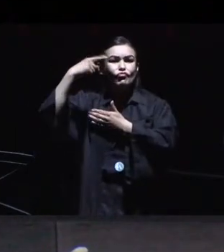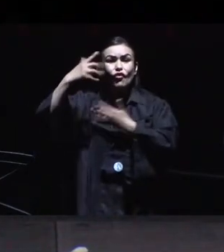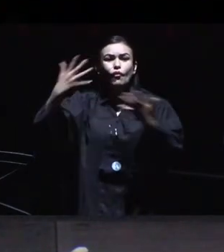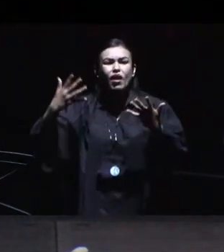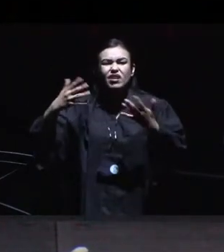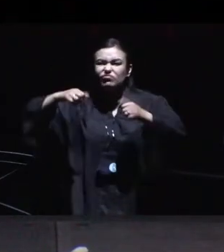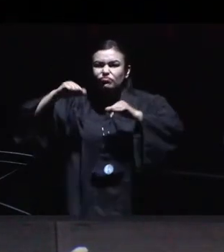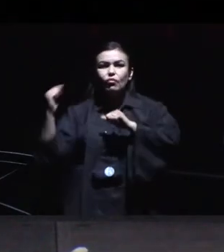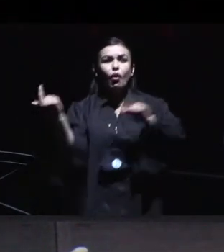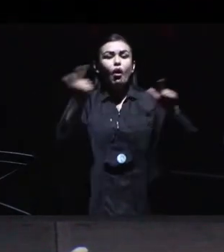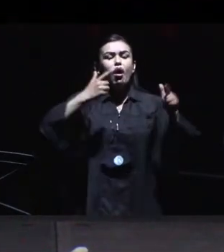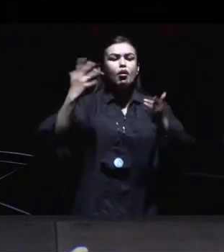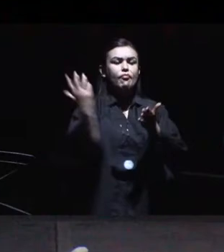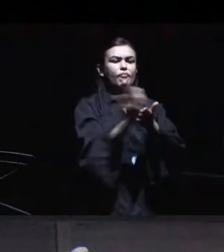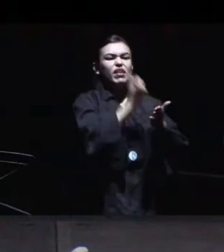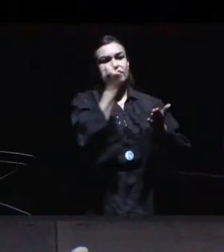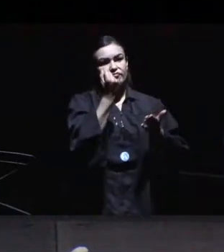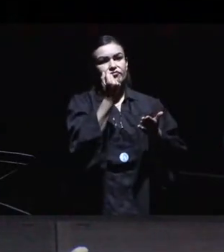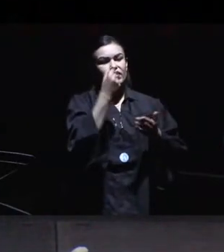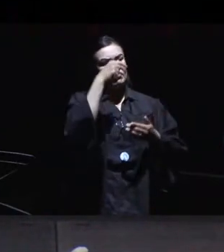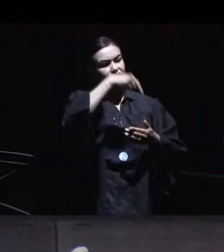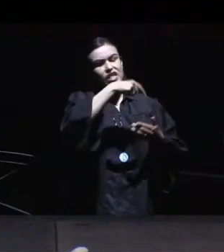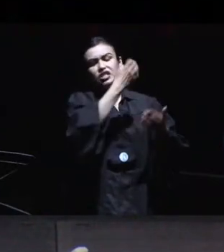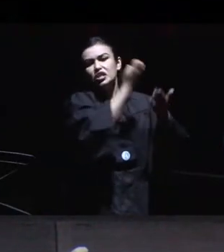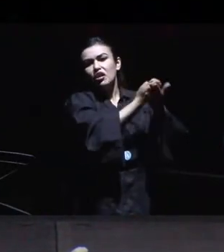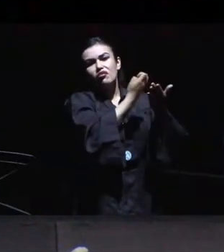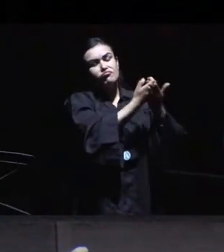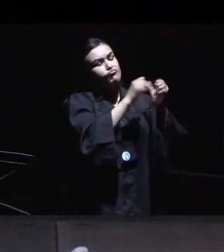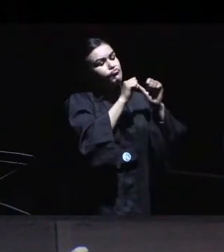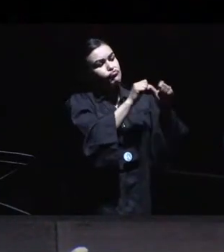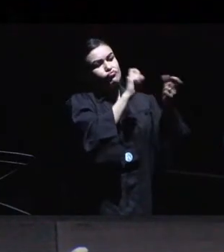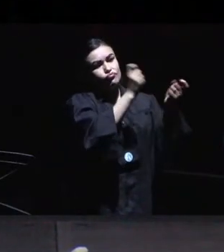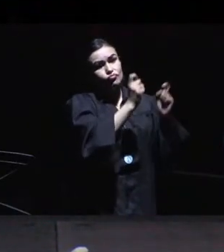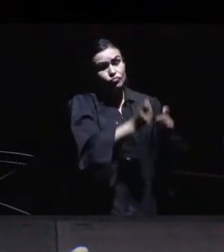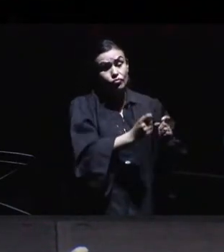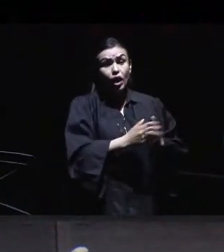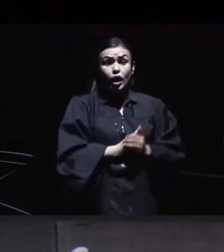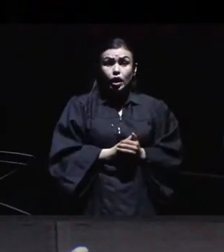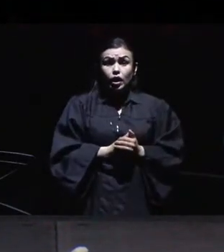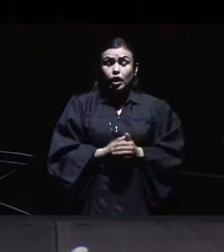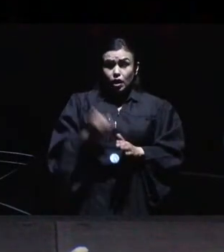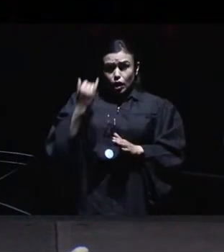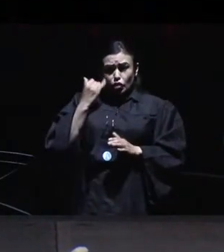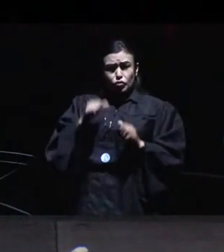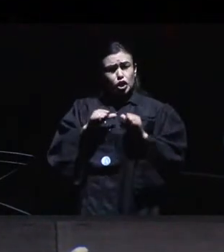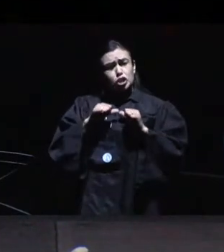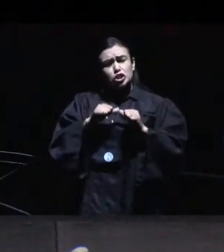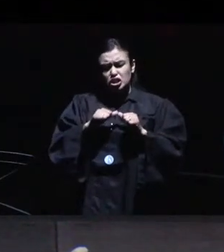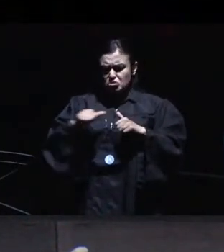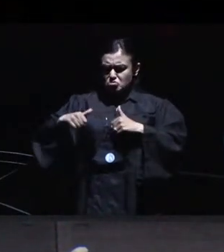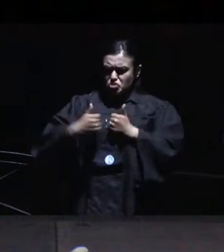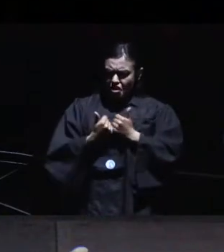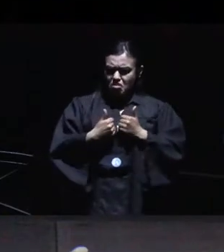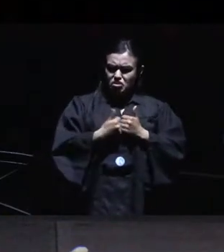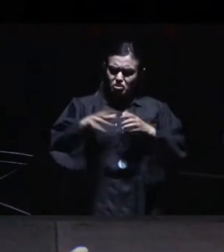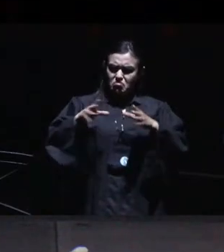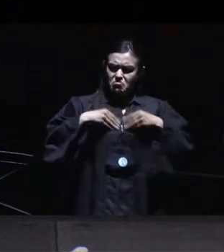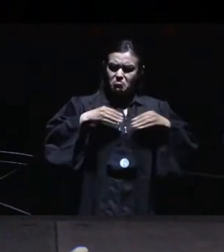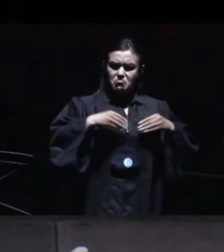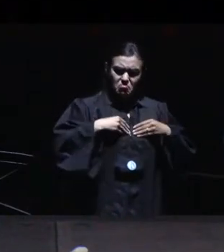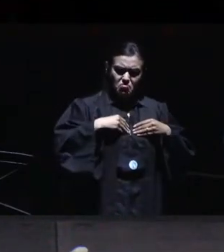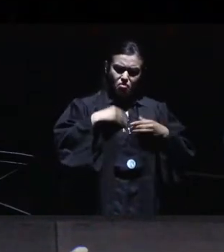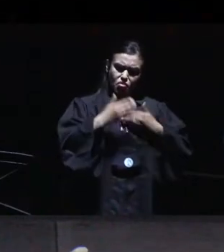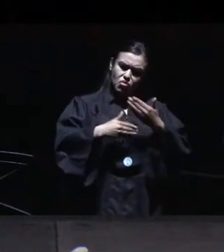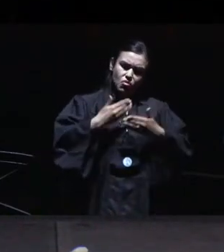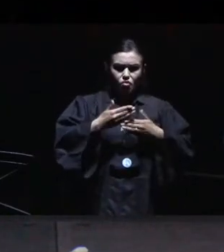from this changing economy. If we constantly work to challenge and better ourselves,